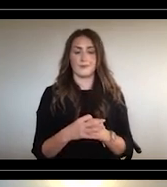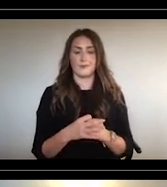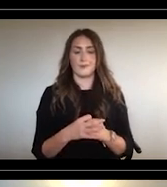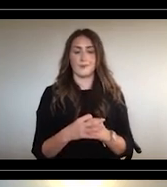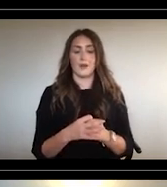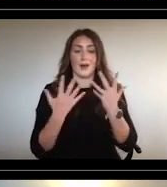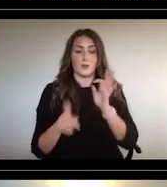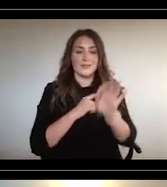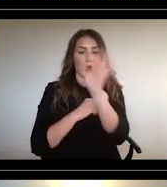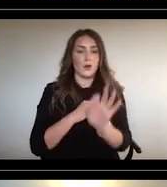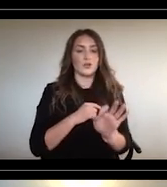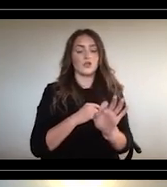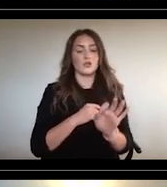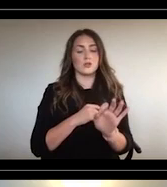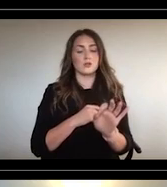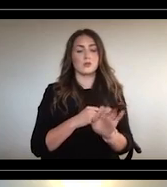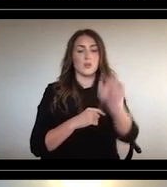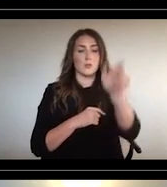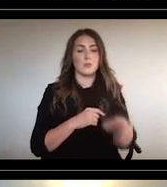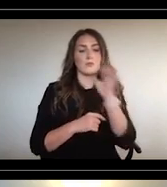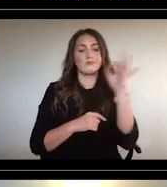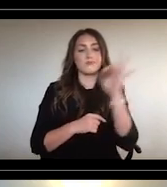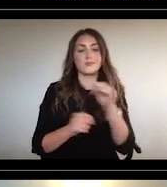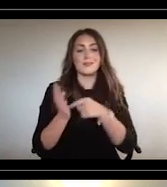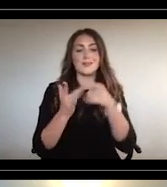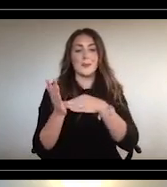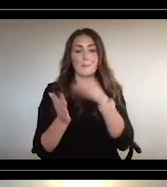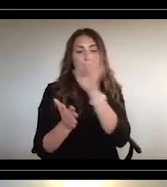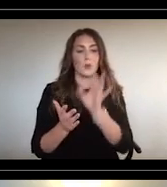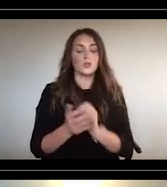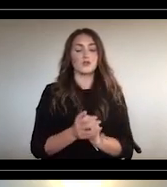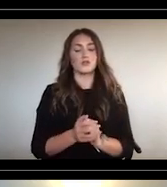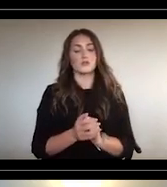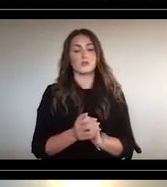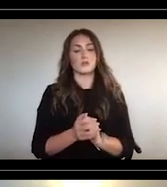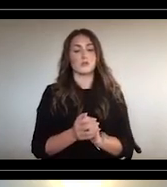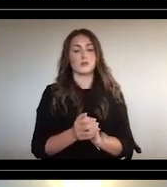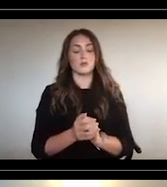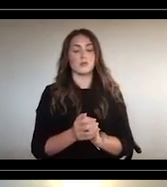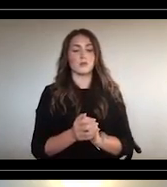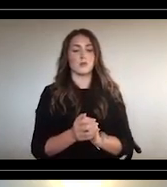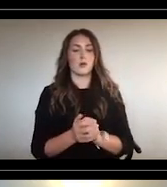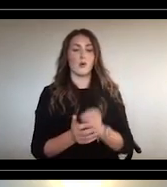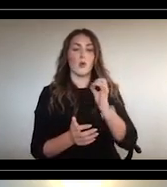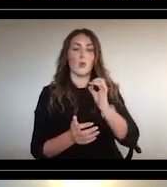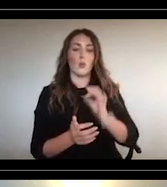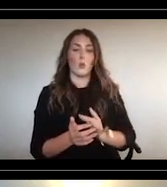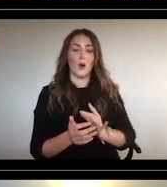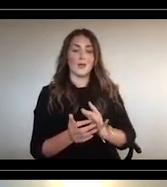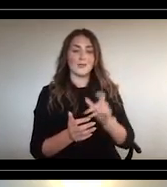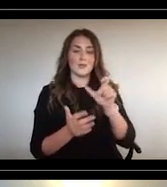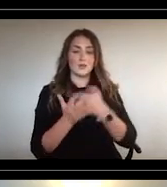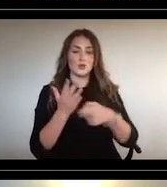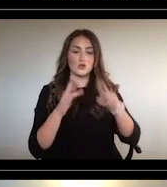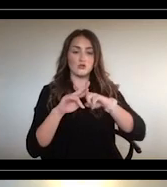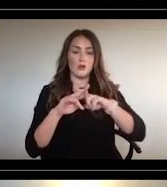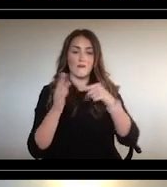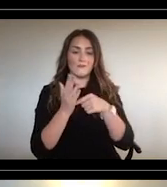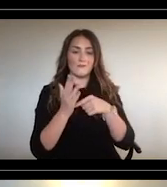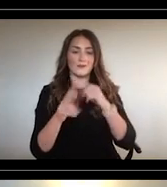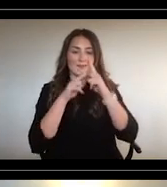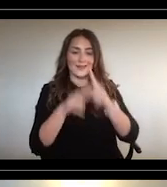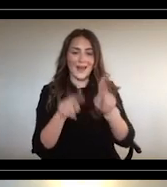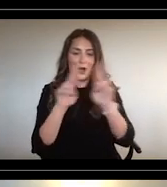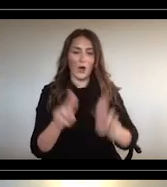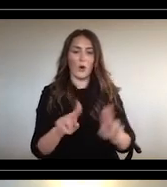if you could take this next one. We've been asked, what's the impact on Whitecroft's care home? So Whitecroft